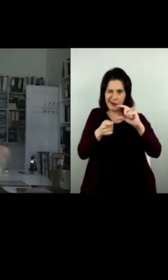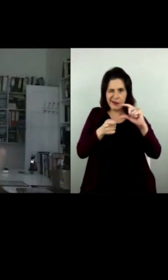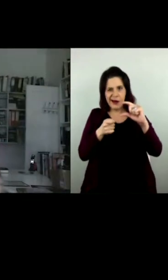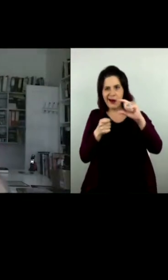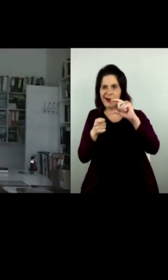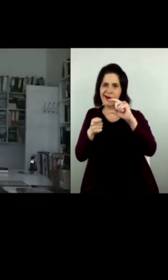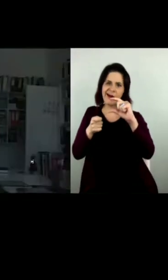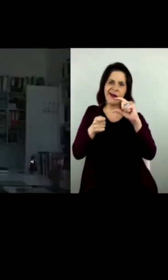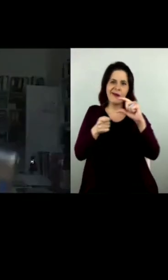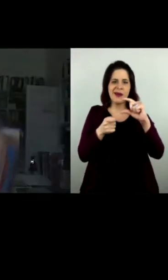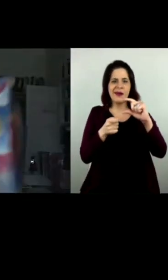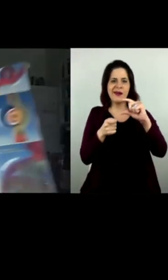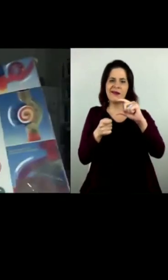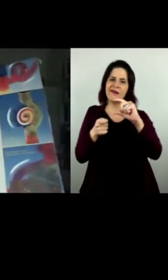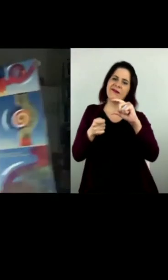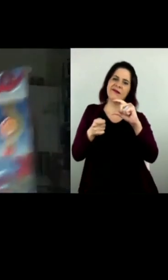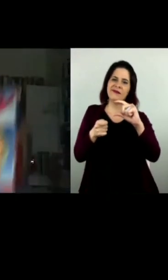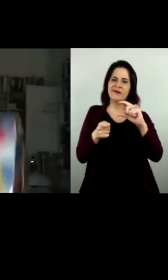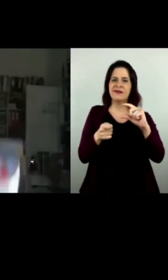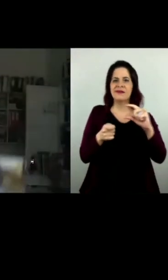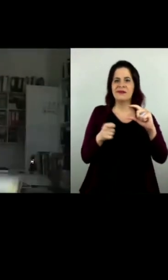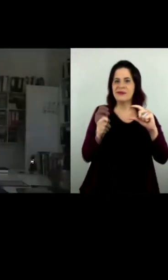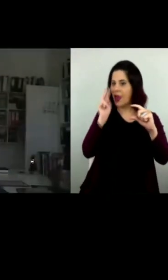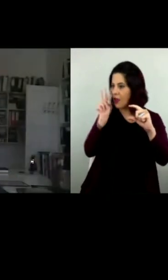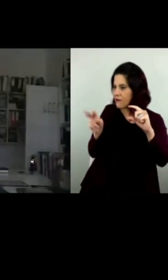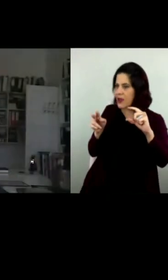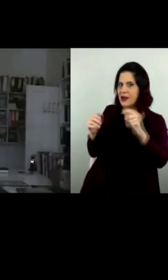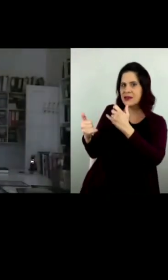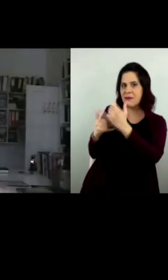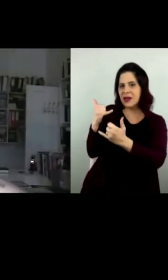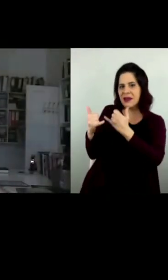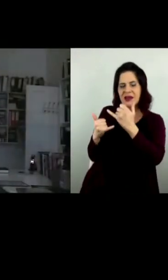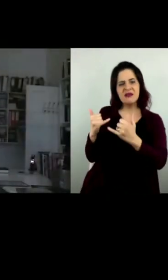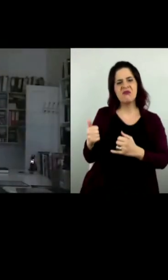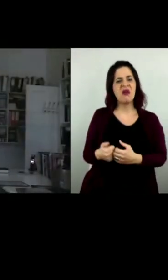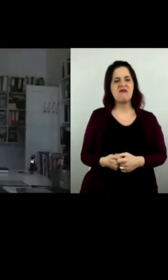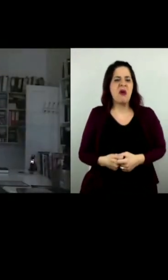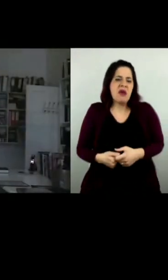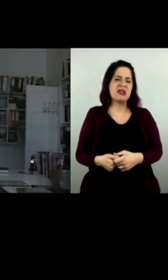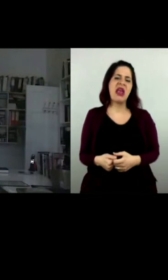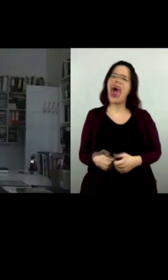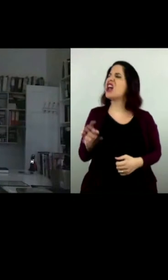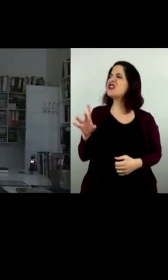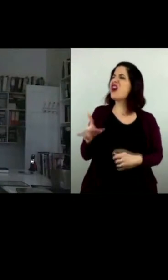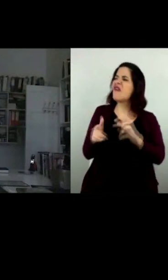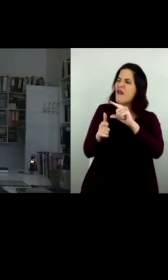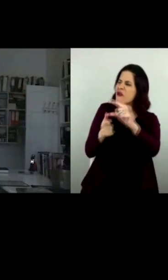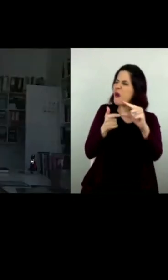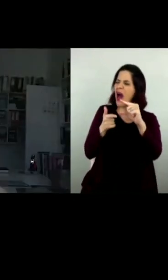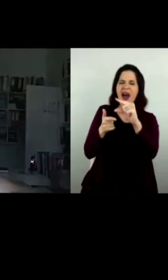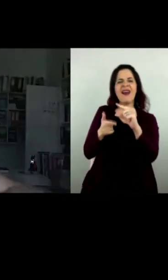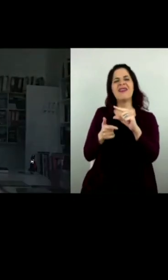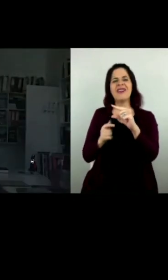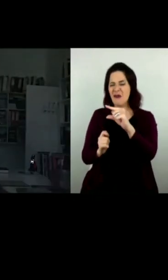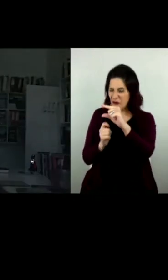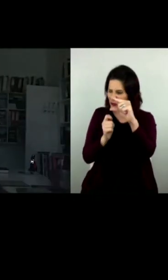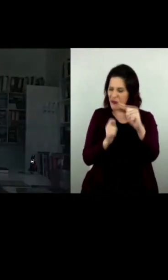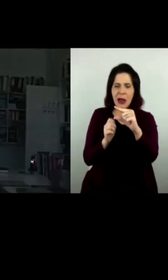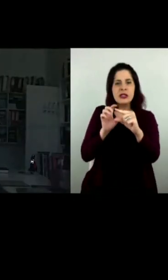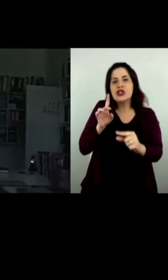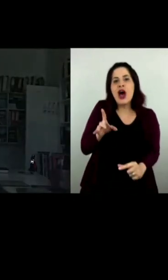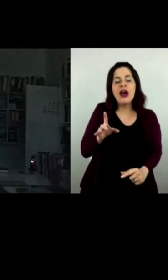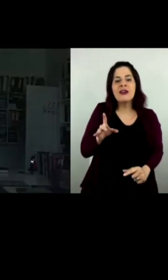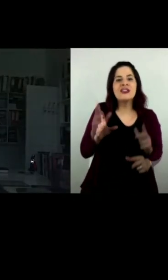them playing with this, and I thought nothing of it. I just thought, we'll film just for fun. And then